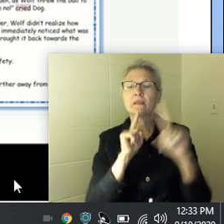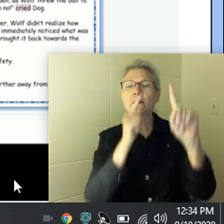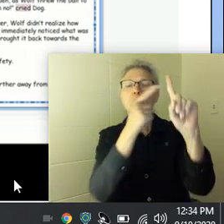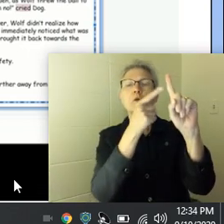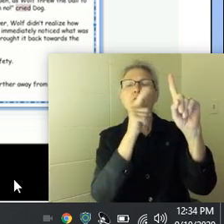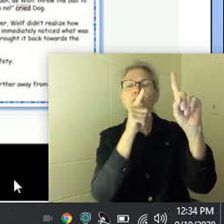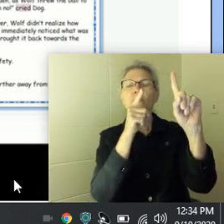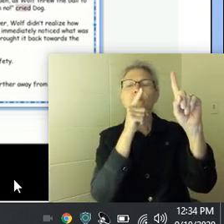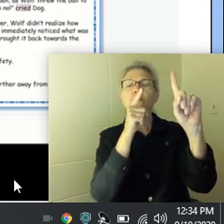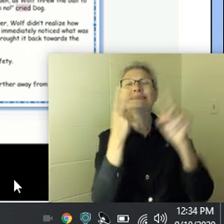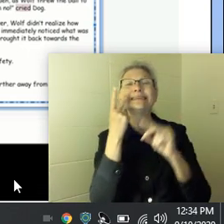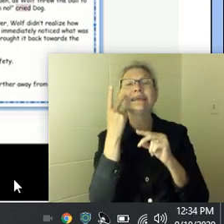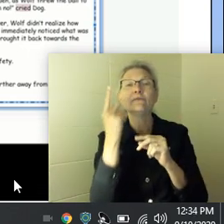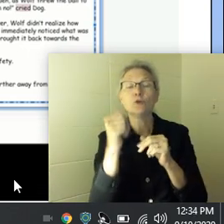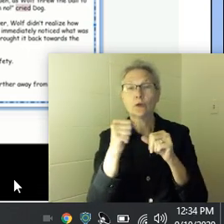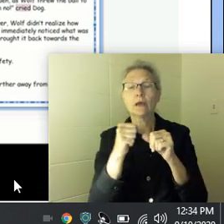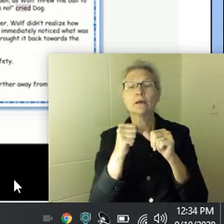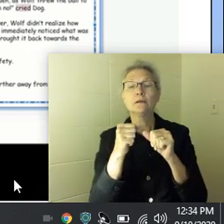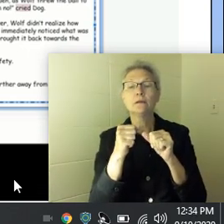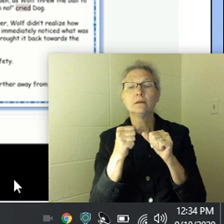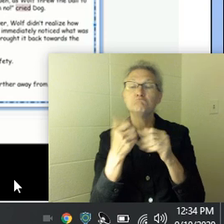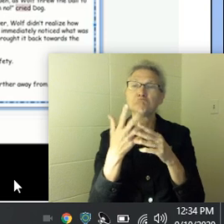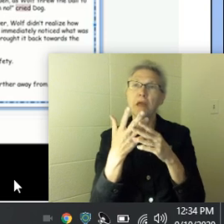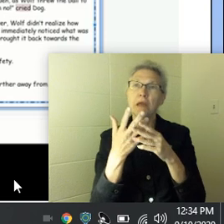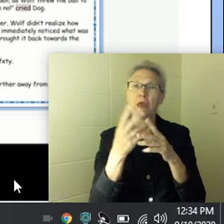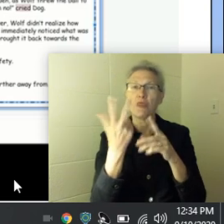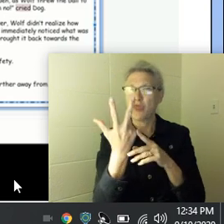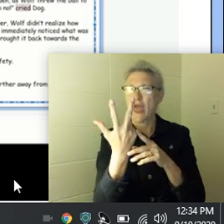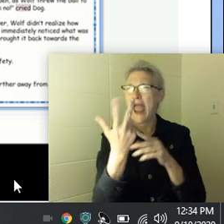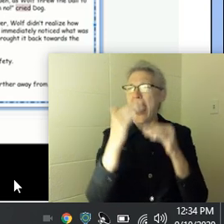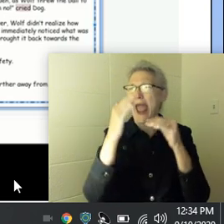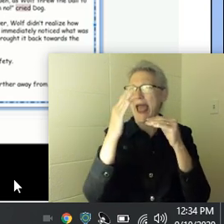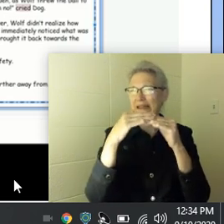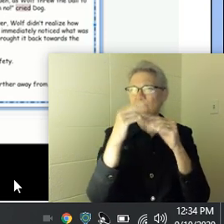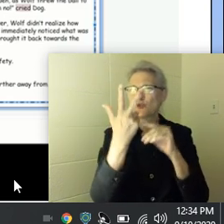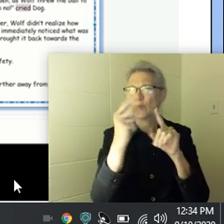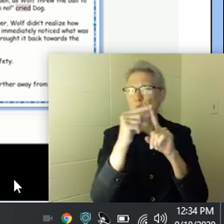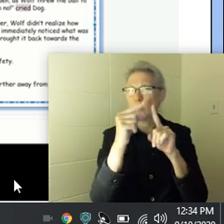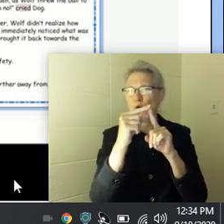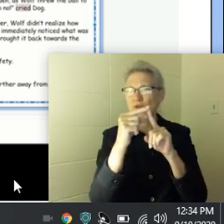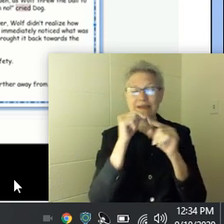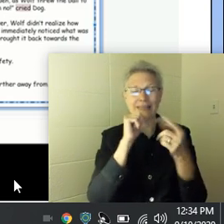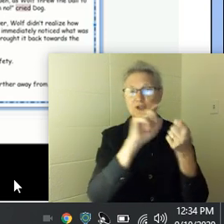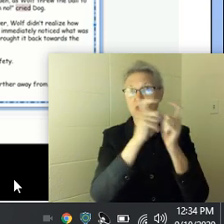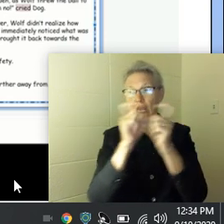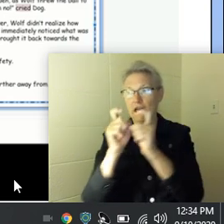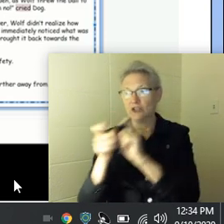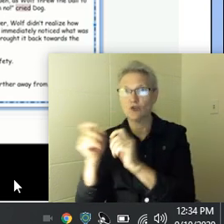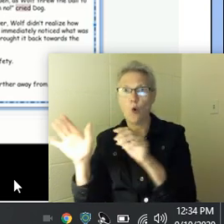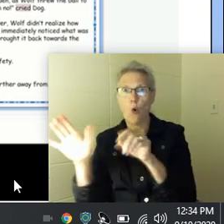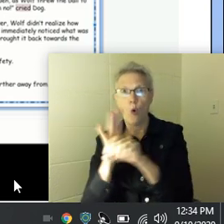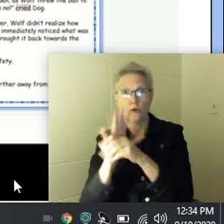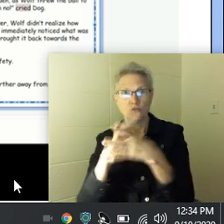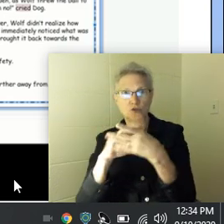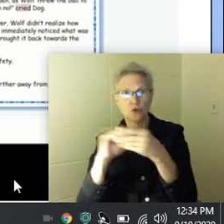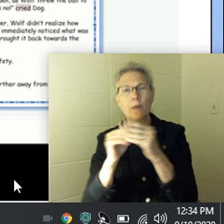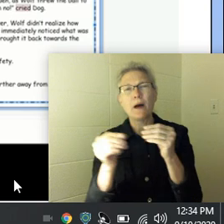try to see if you can just stick to at least 3 words that you can change. Don't don't try to change everything in your